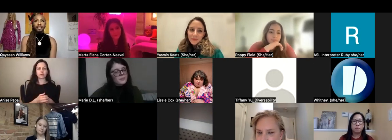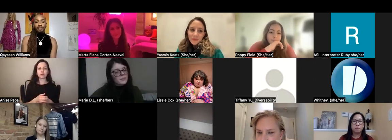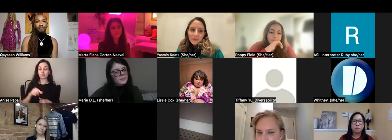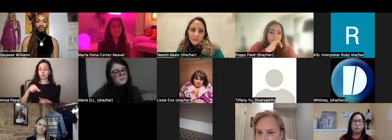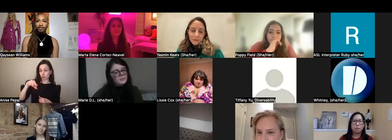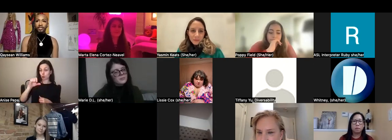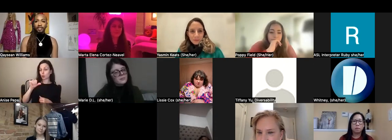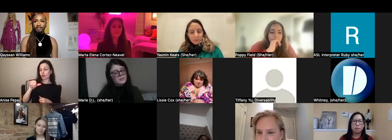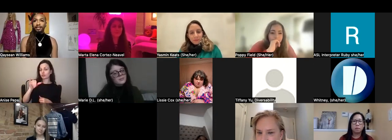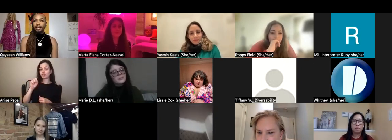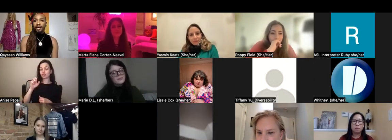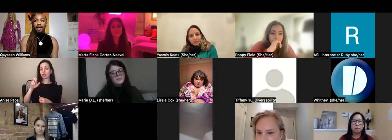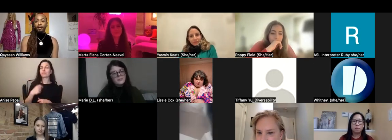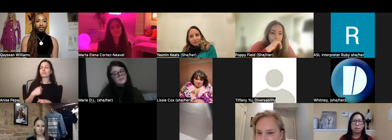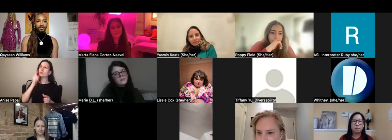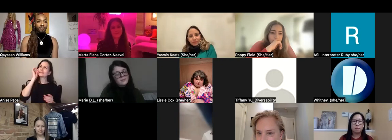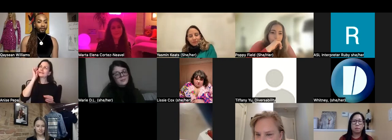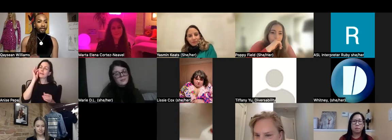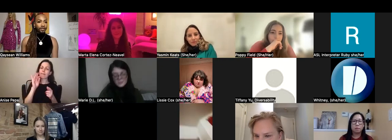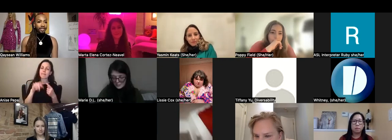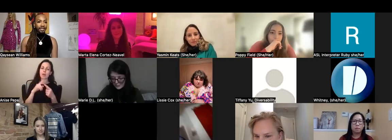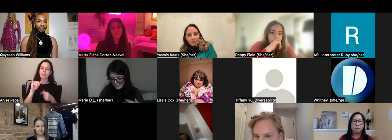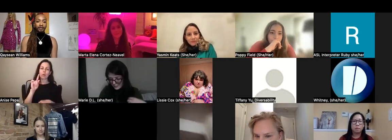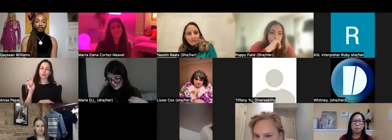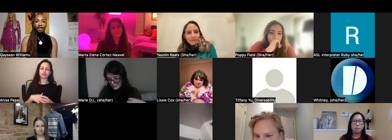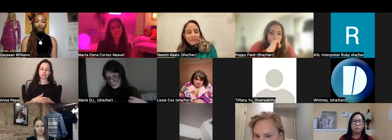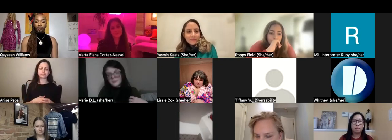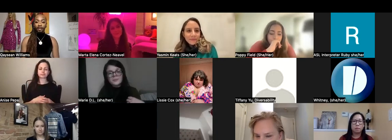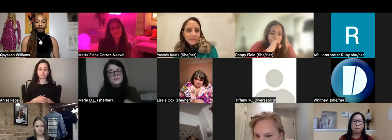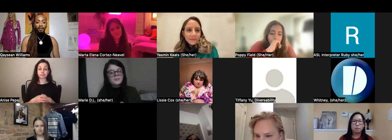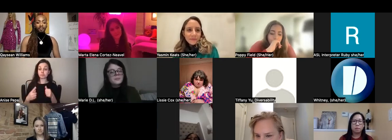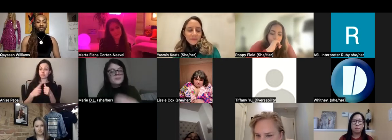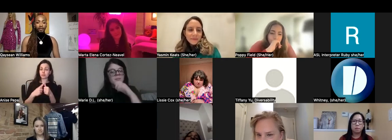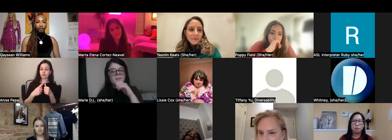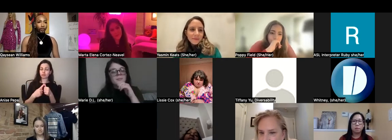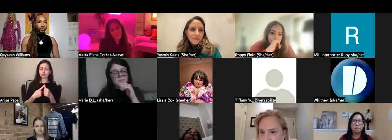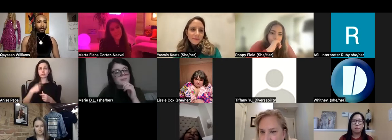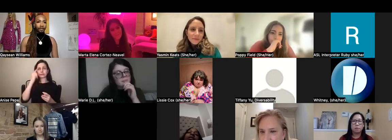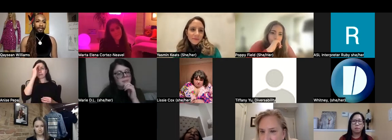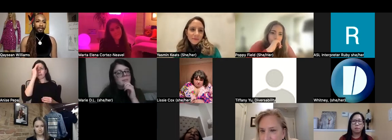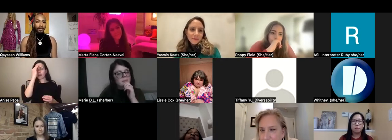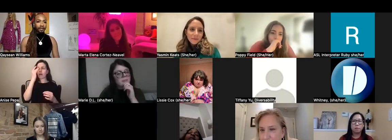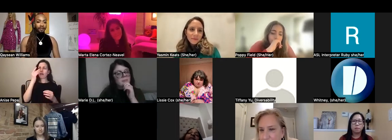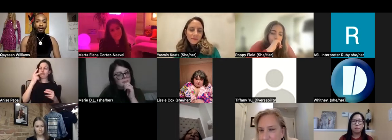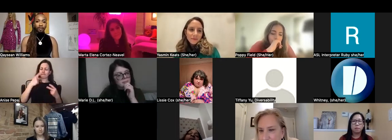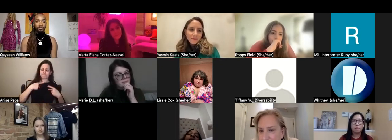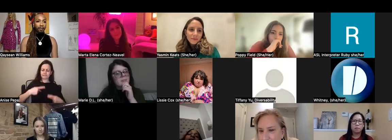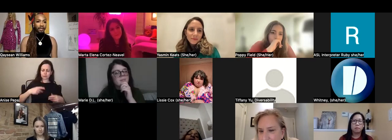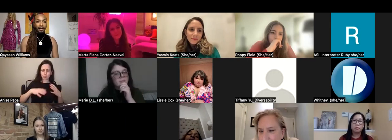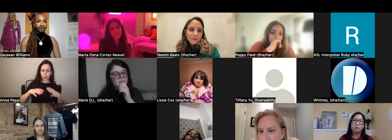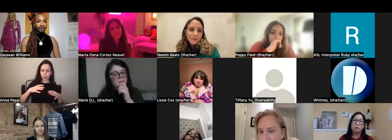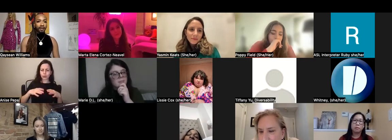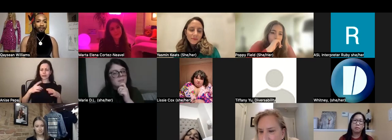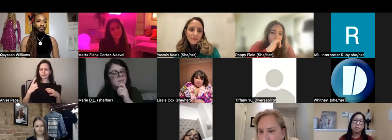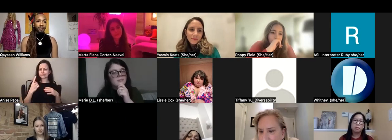As I was thinking about this question, at first I was thinking, okay, what about the physical clothing? Maybe that was probably